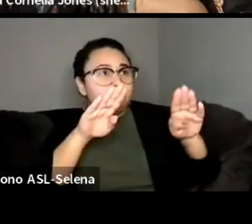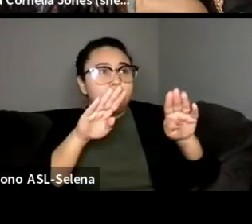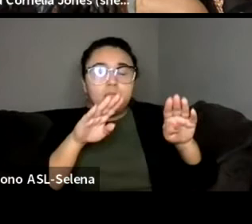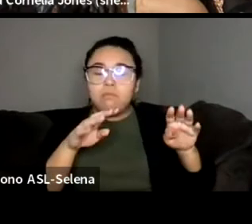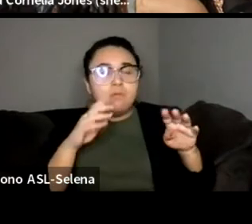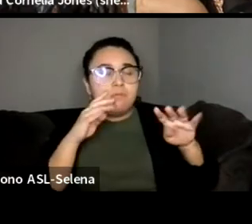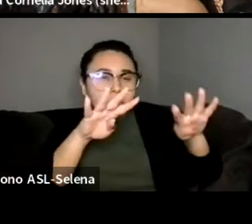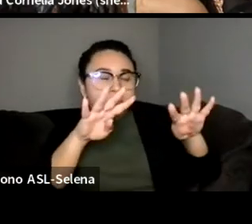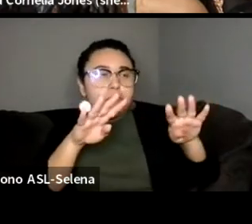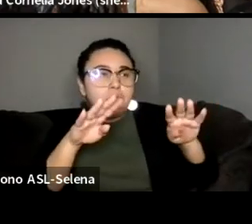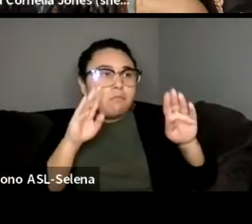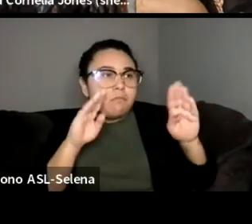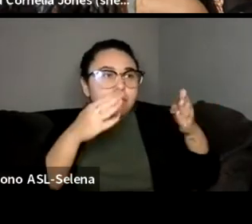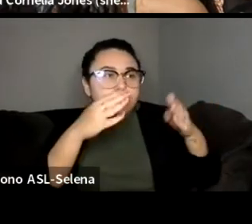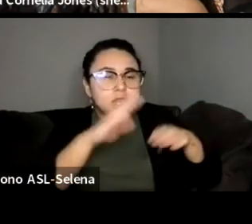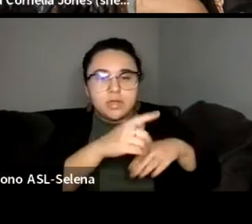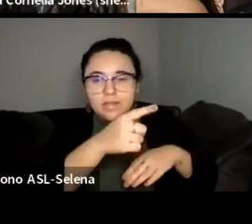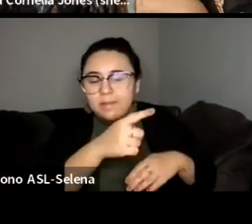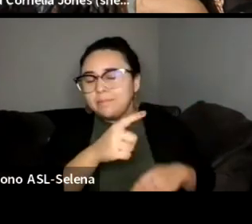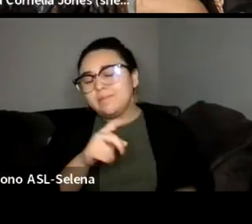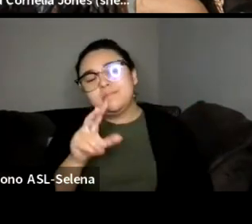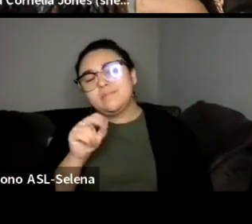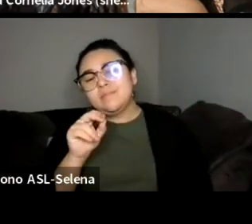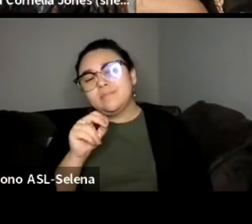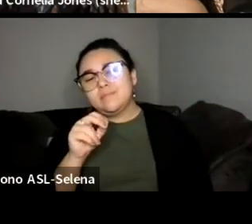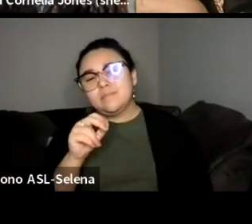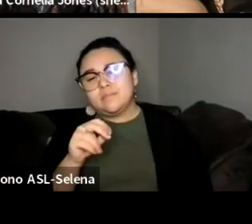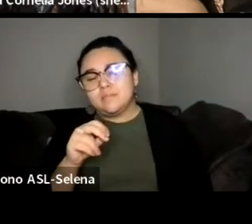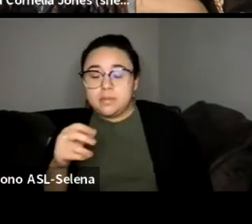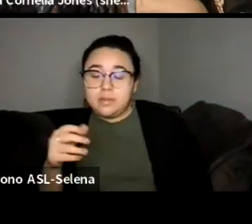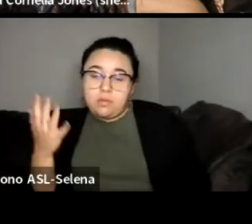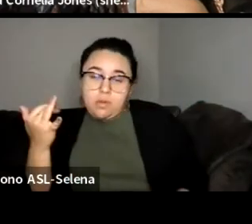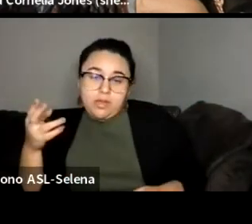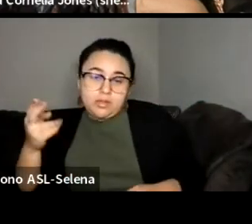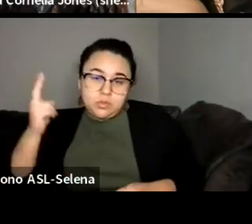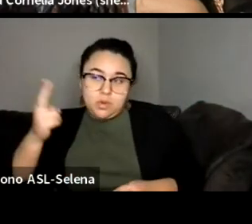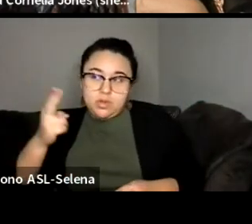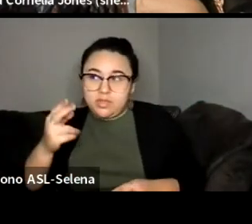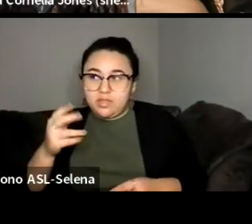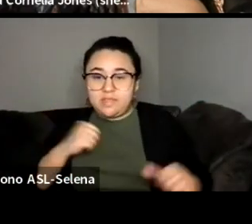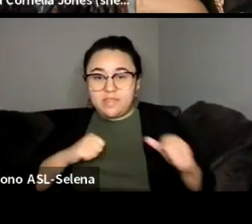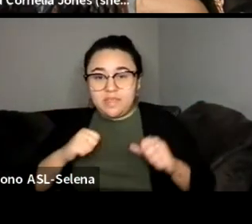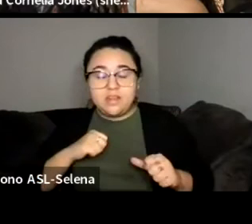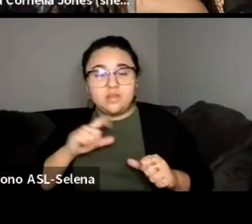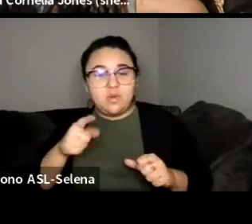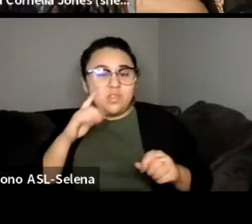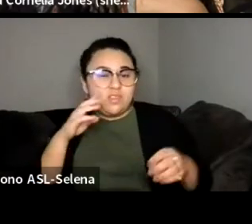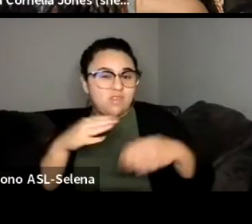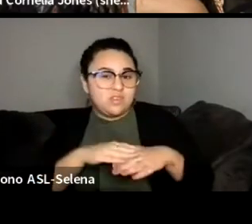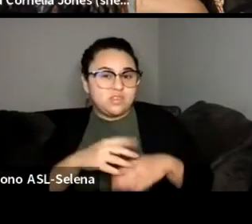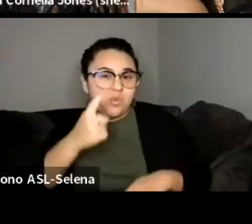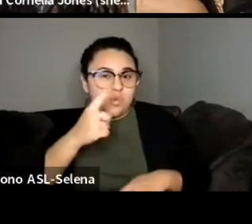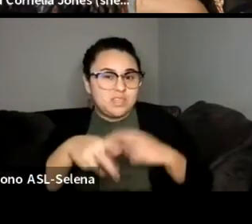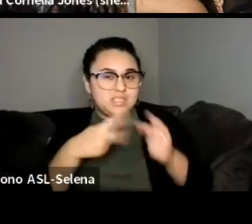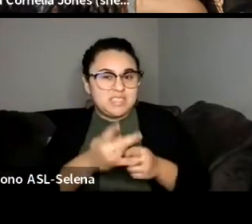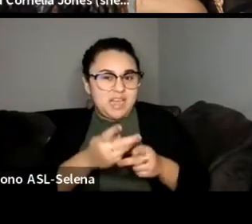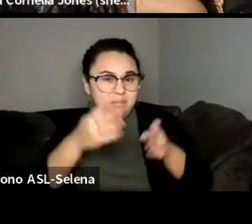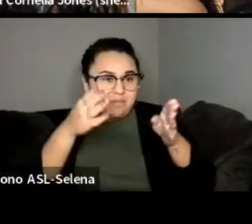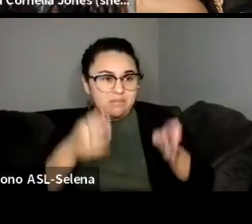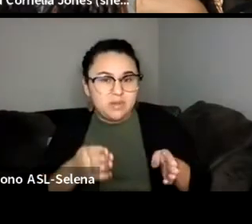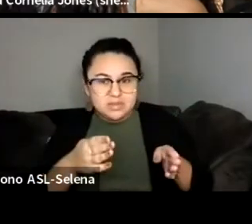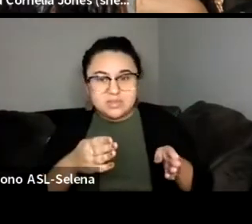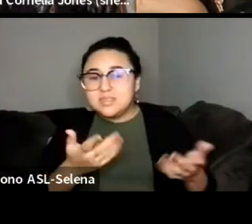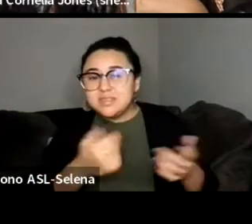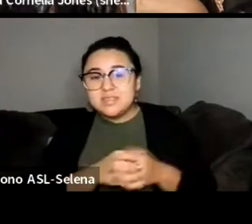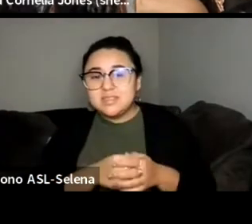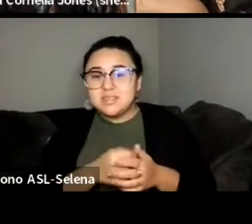because we tend to boost up one kind of voice in theater historically, but also making sure that we're asking questions and